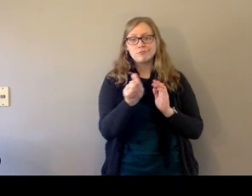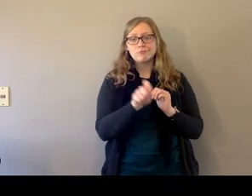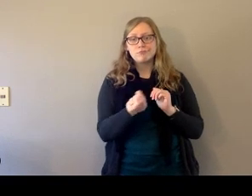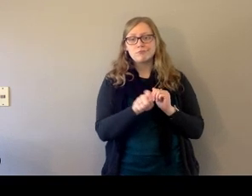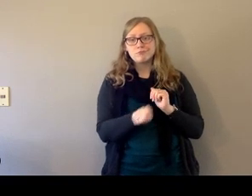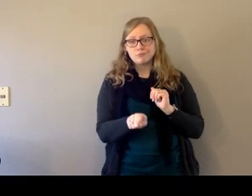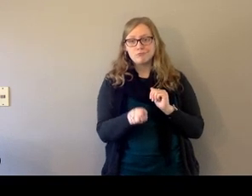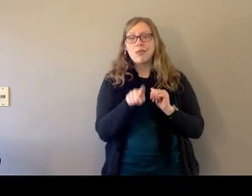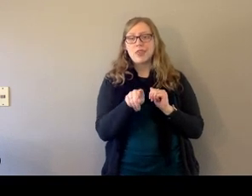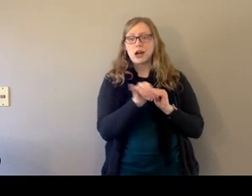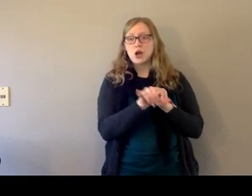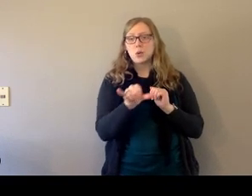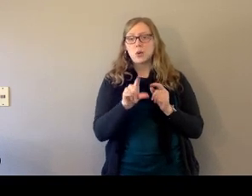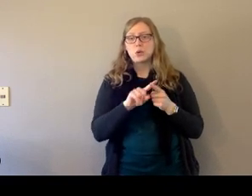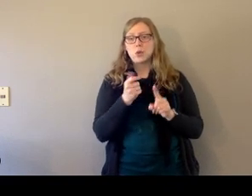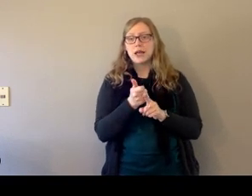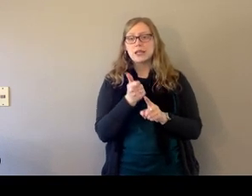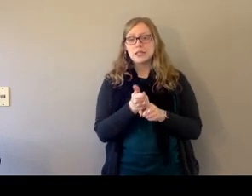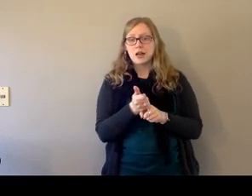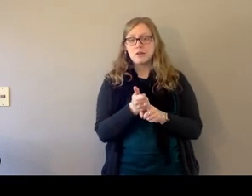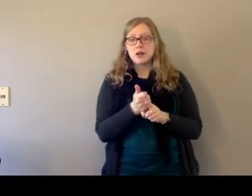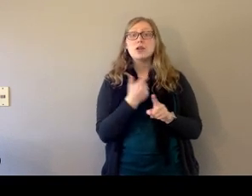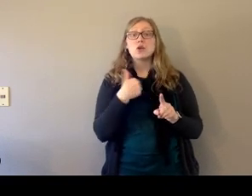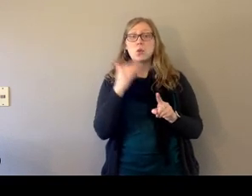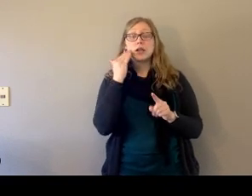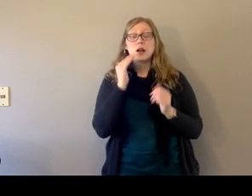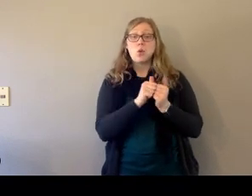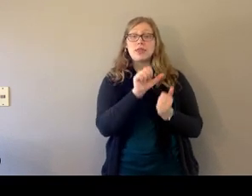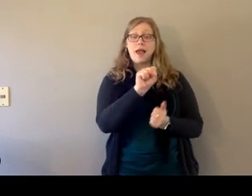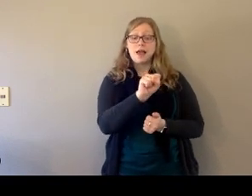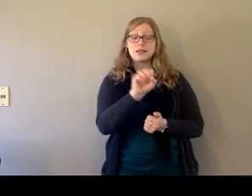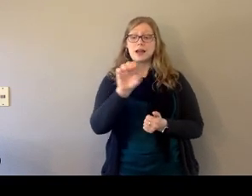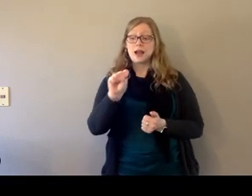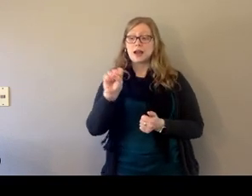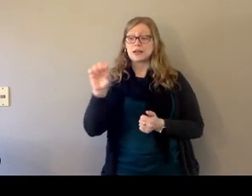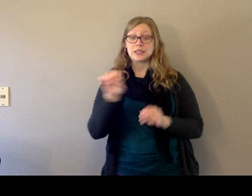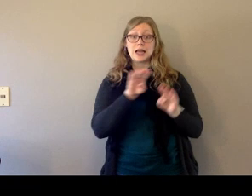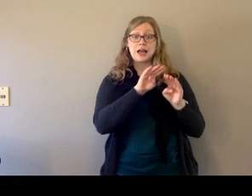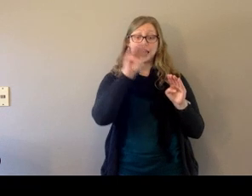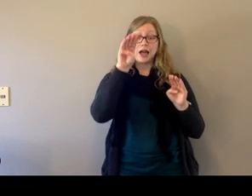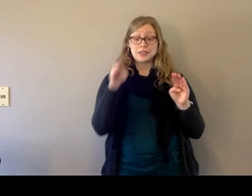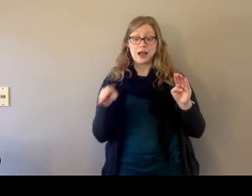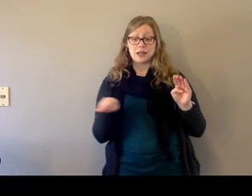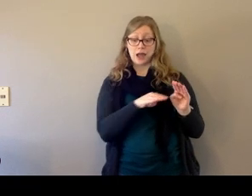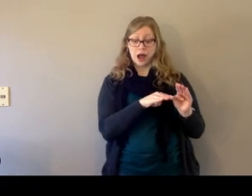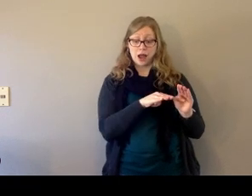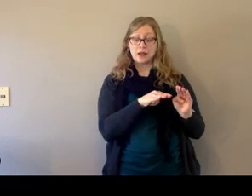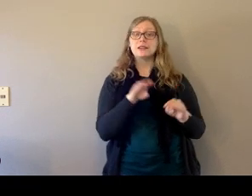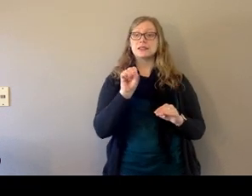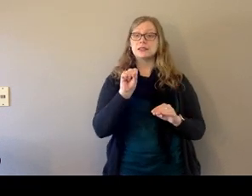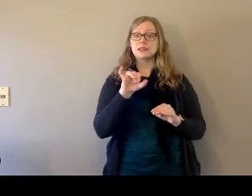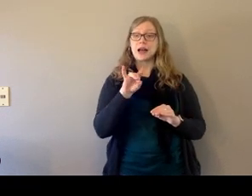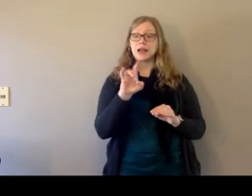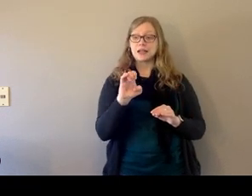side that this triangle, these 2 triangles are congruent. So we can say